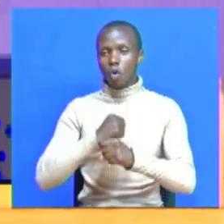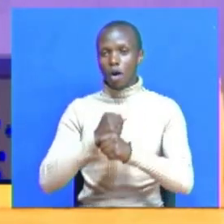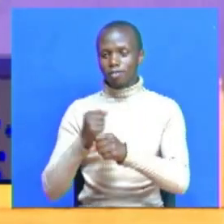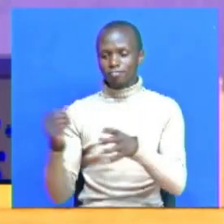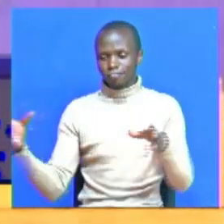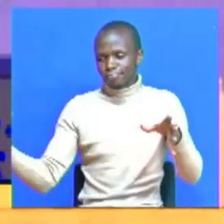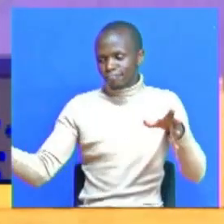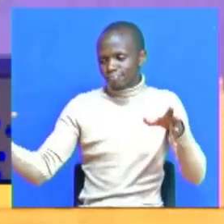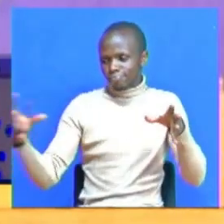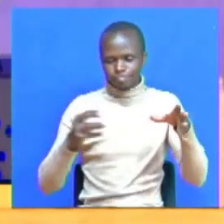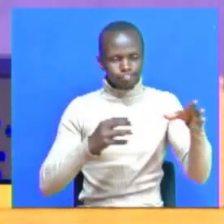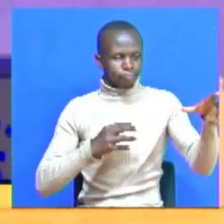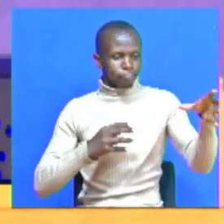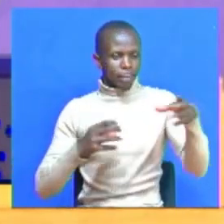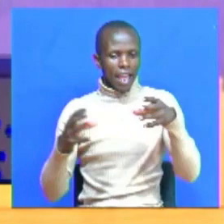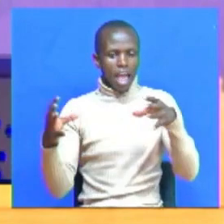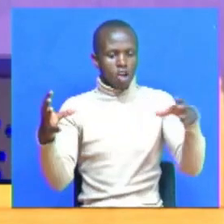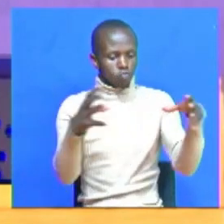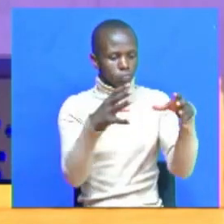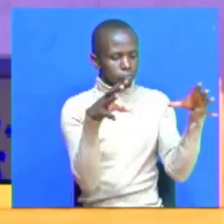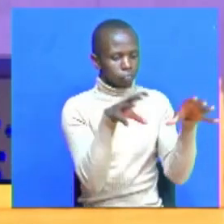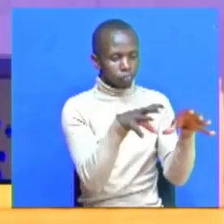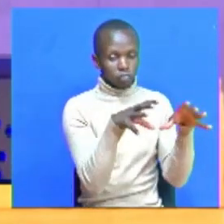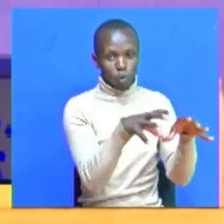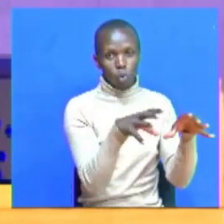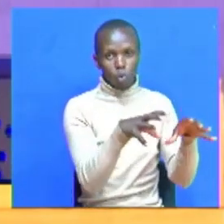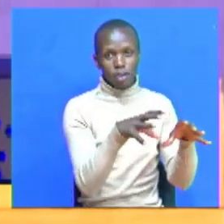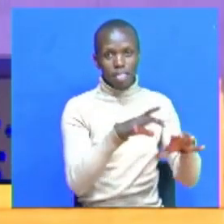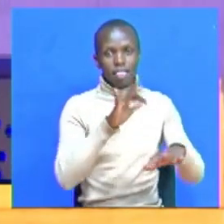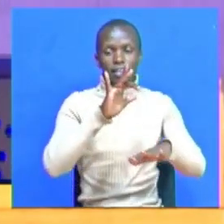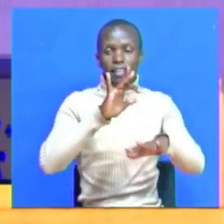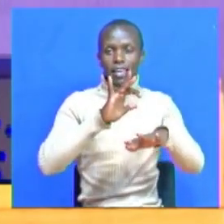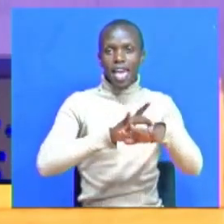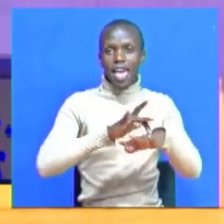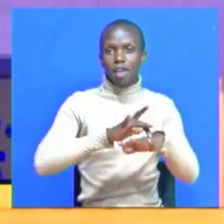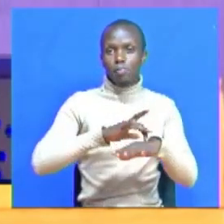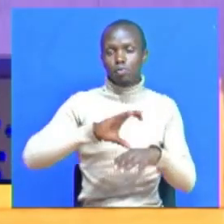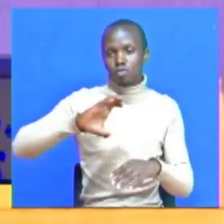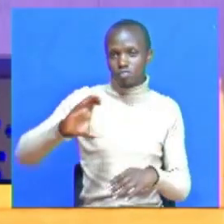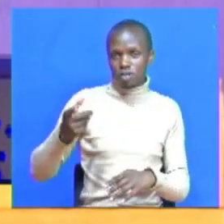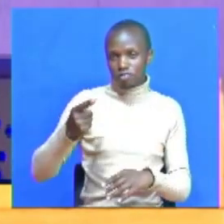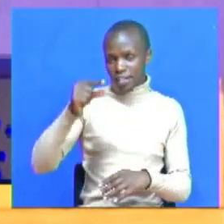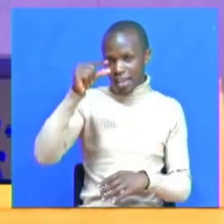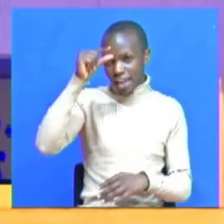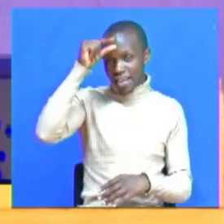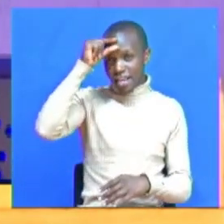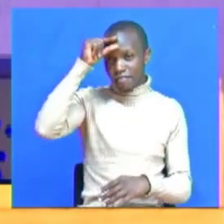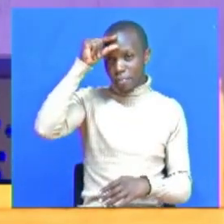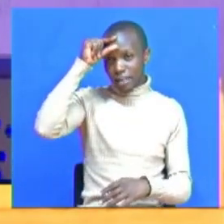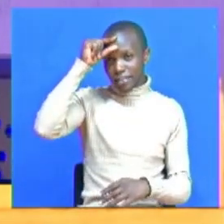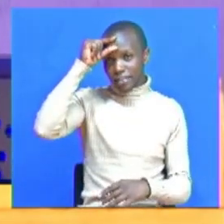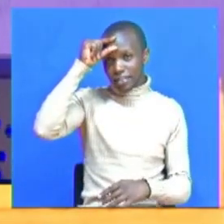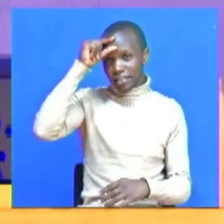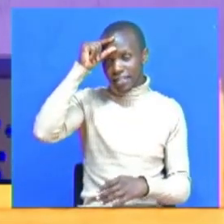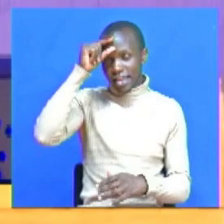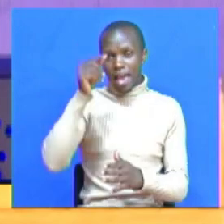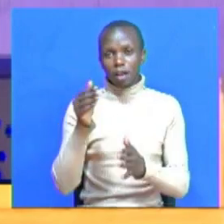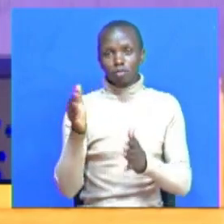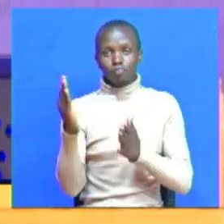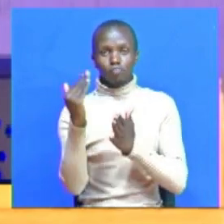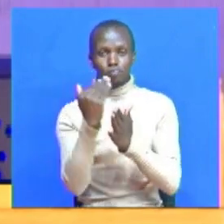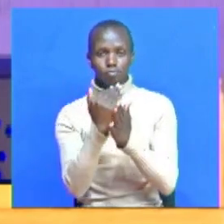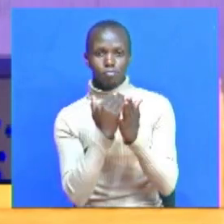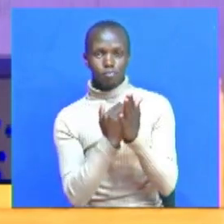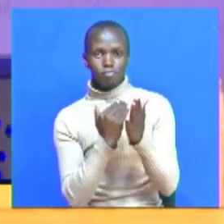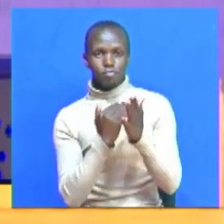together and have an MOU with Embu County Government and agree on areas of programming as we